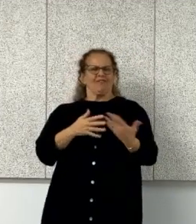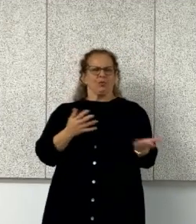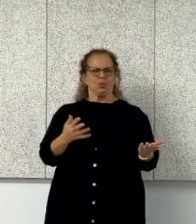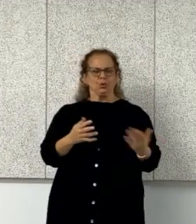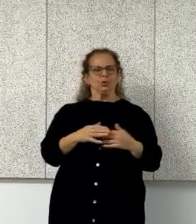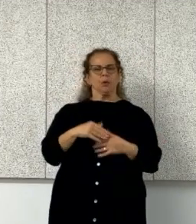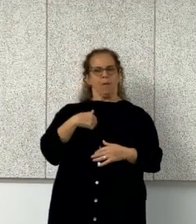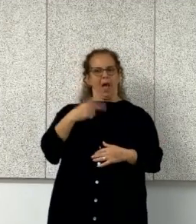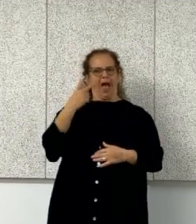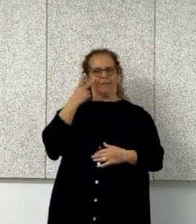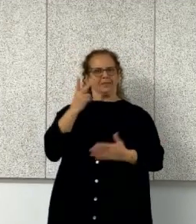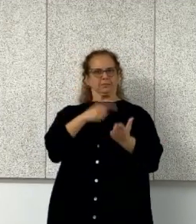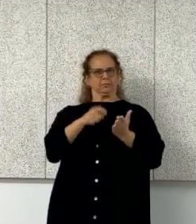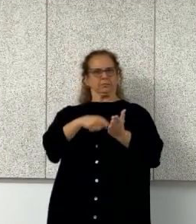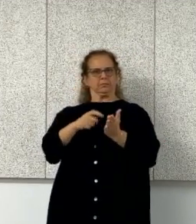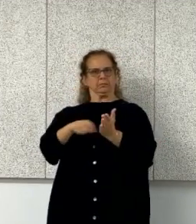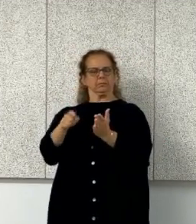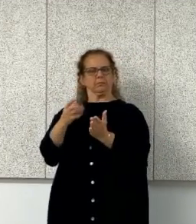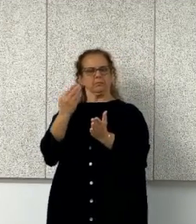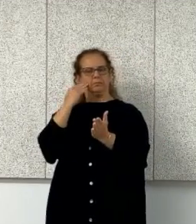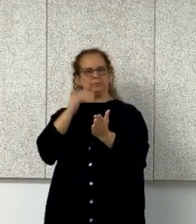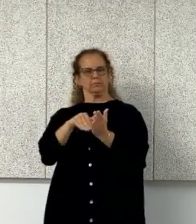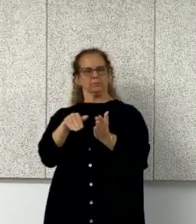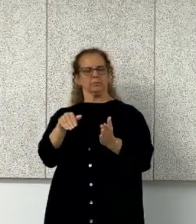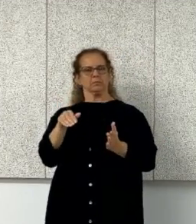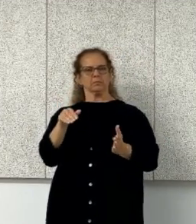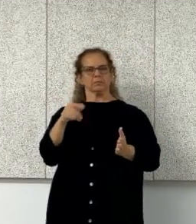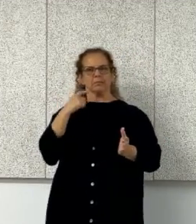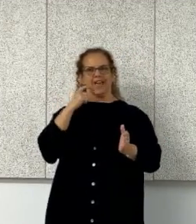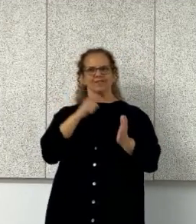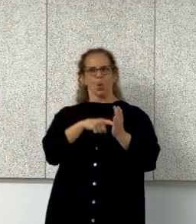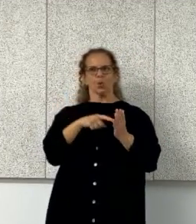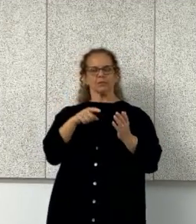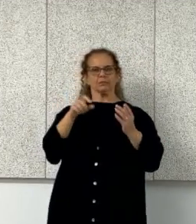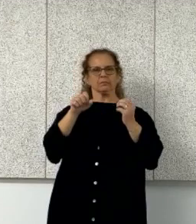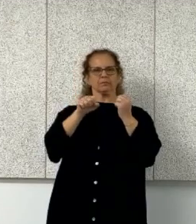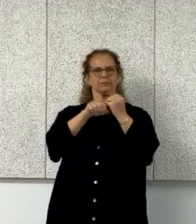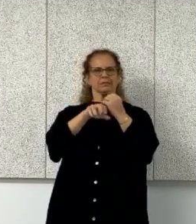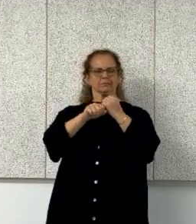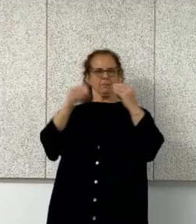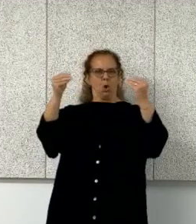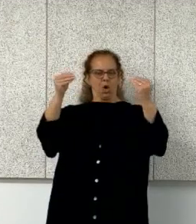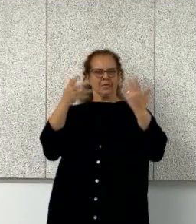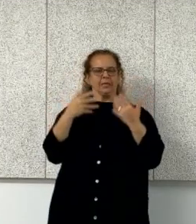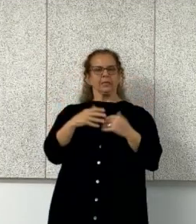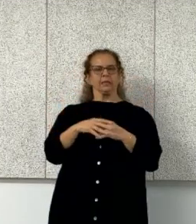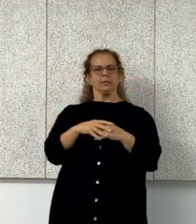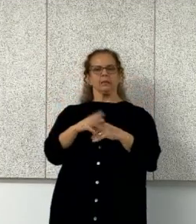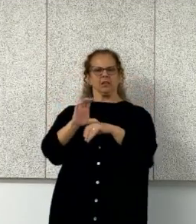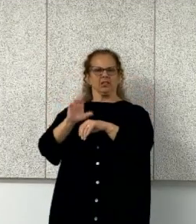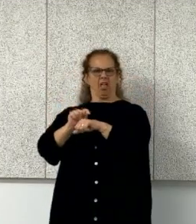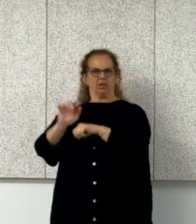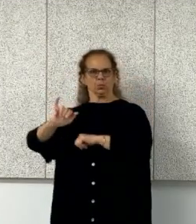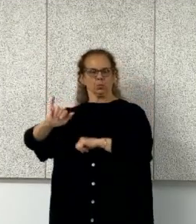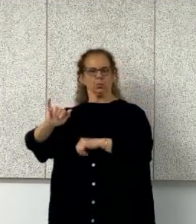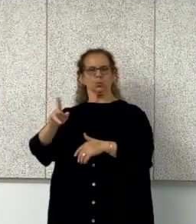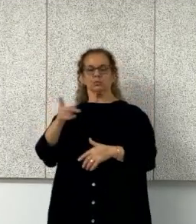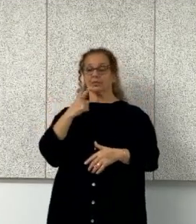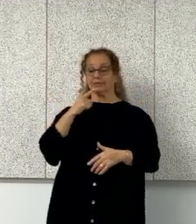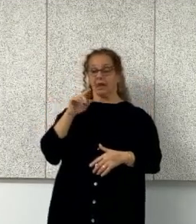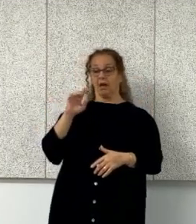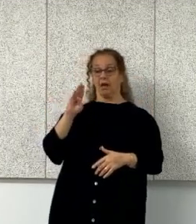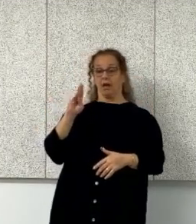I'm seeing it happen with the kind of producing orgs, the marketing directors I know partnering with consultants. And I think, just to say, Brian, we